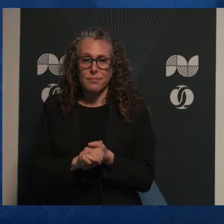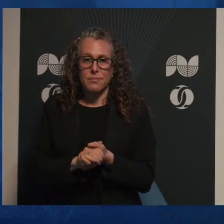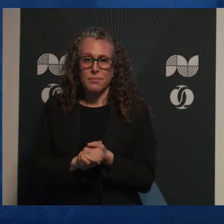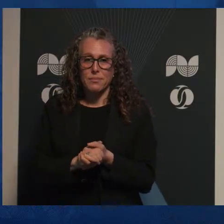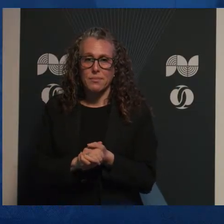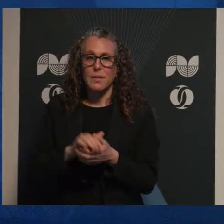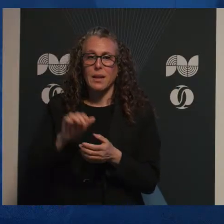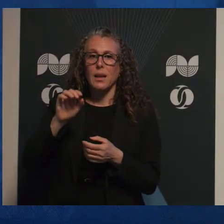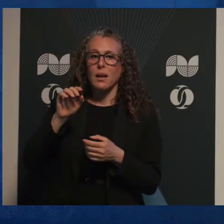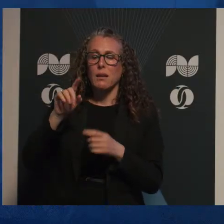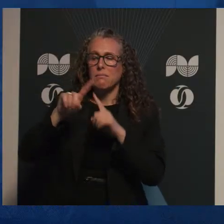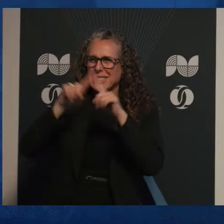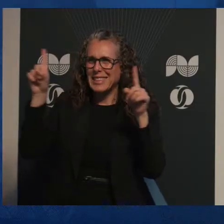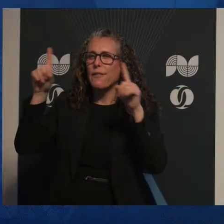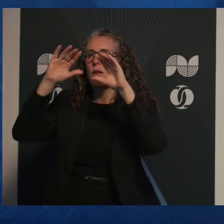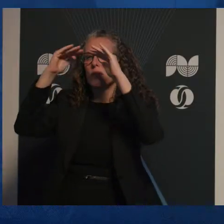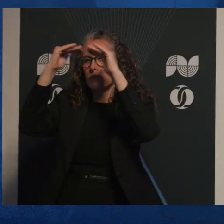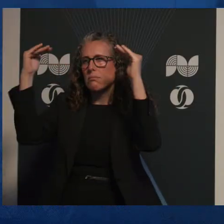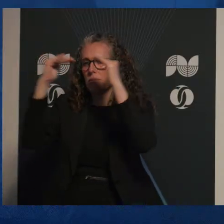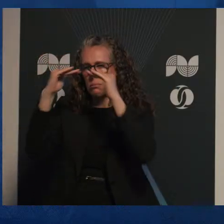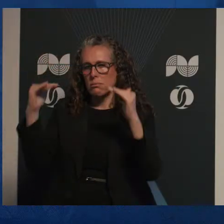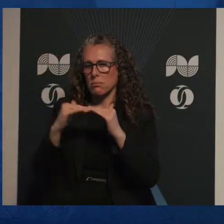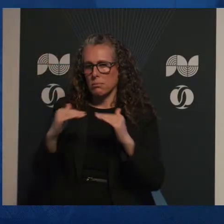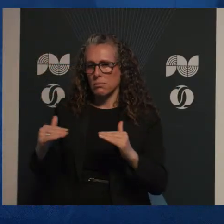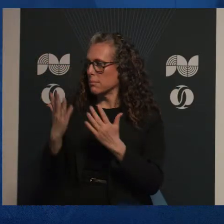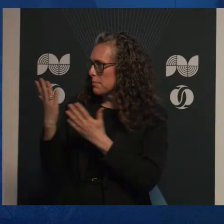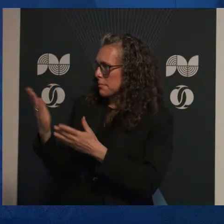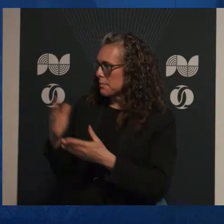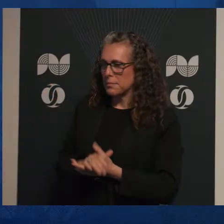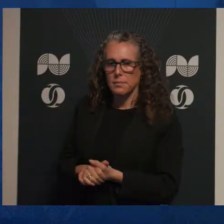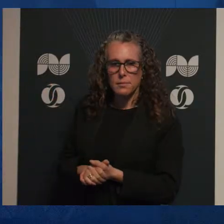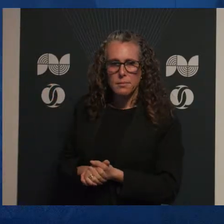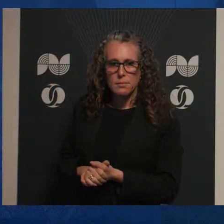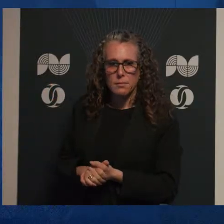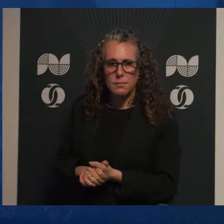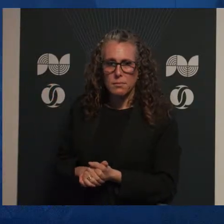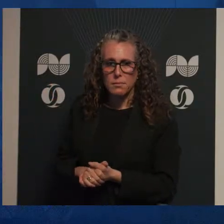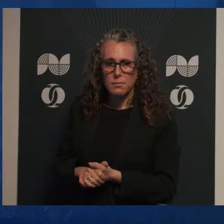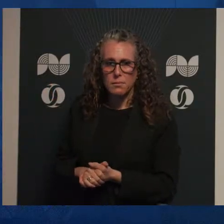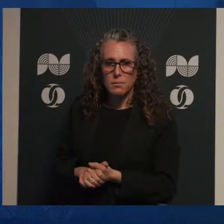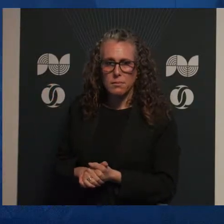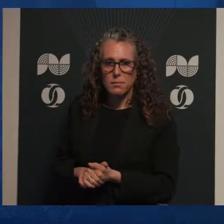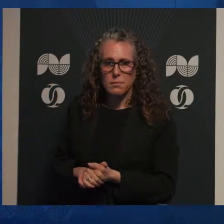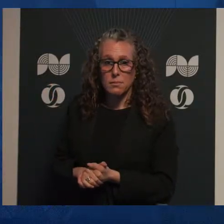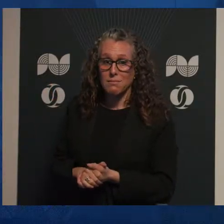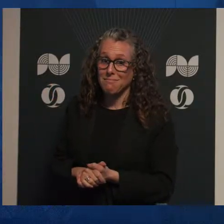other EBRD economies, still better than the usual suspects,